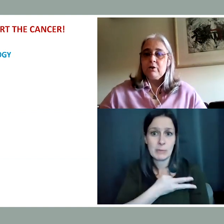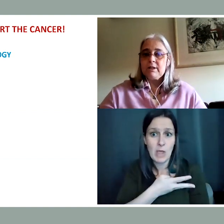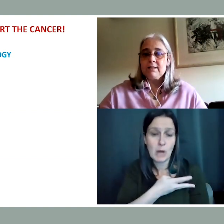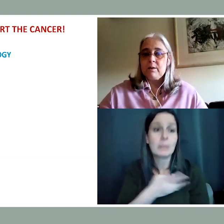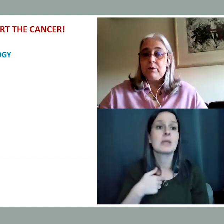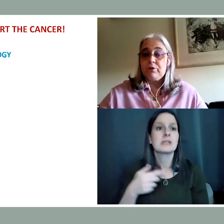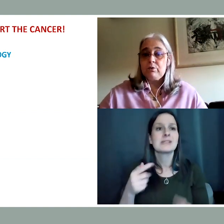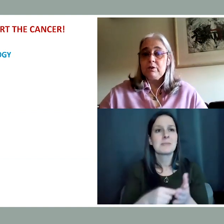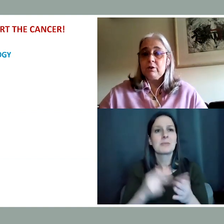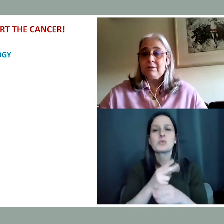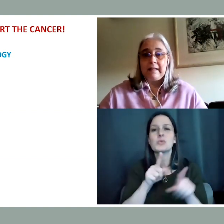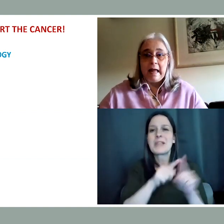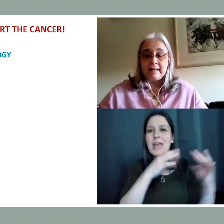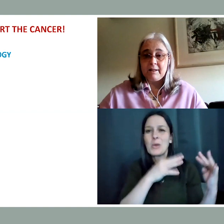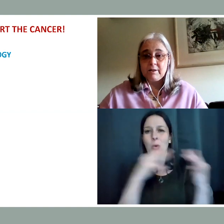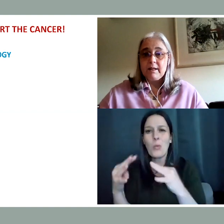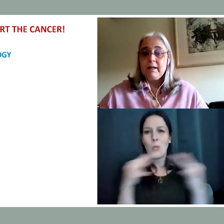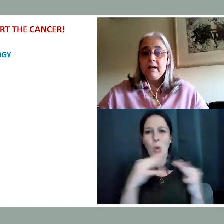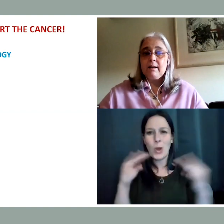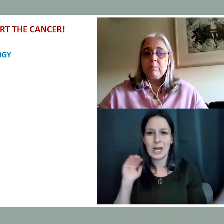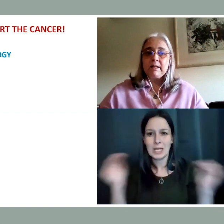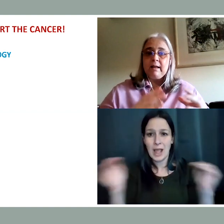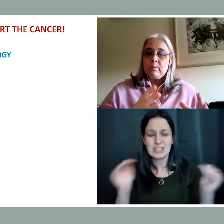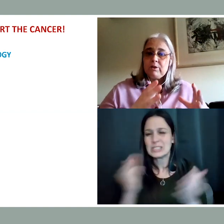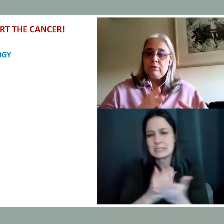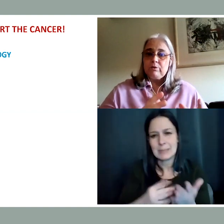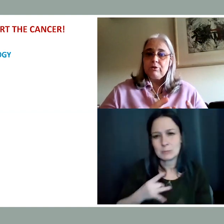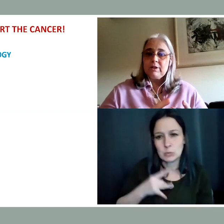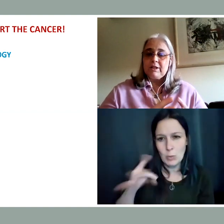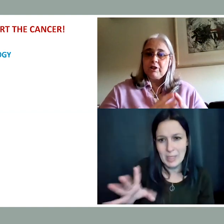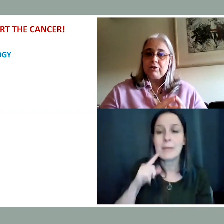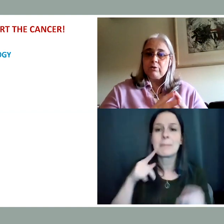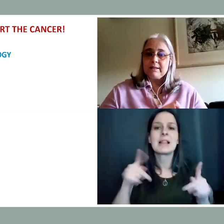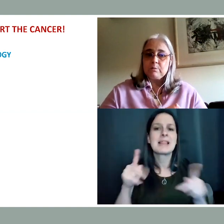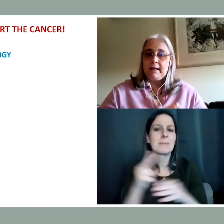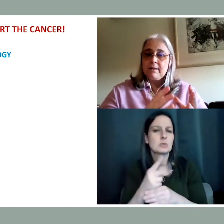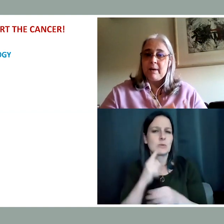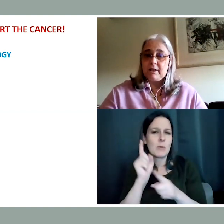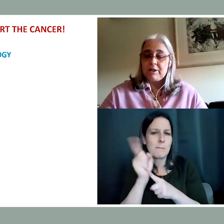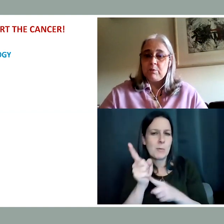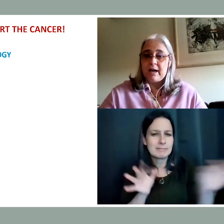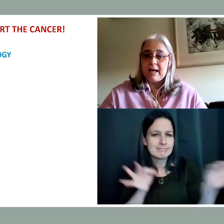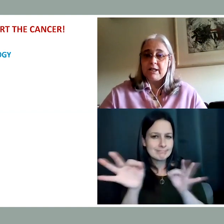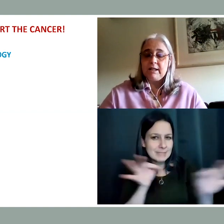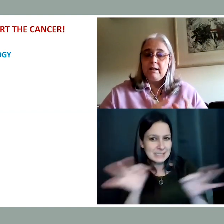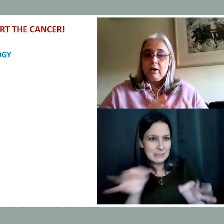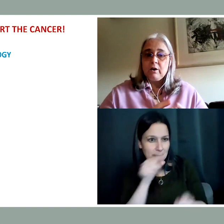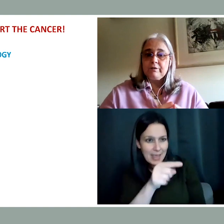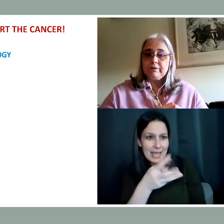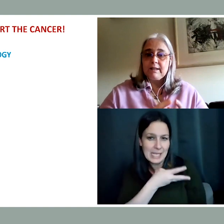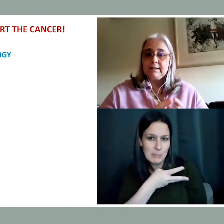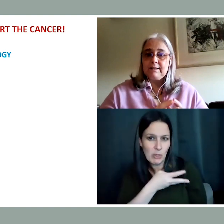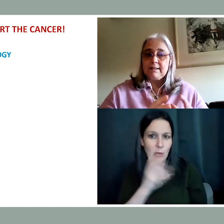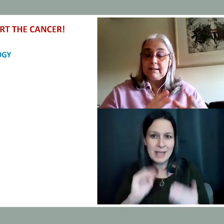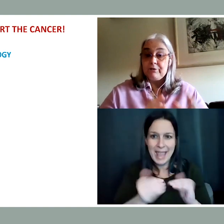I know that some of you don't like it, but allow me to use it just to explain the mechanism of action